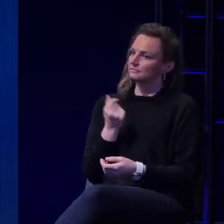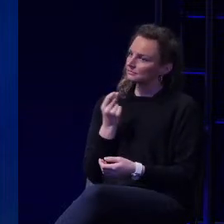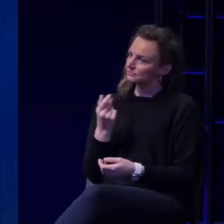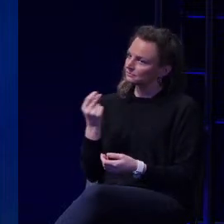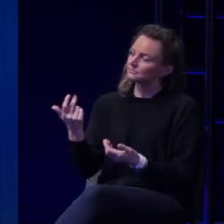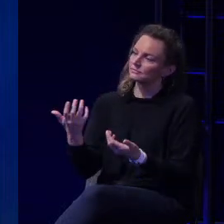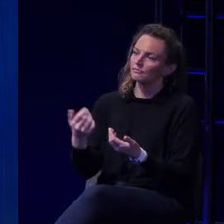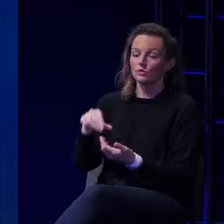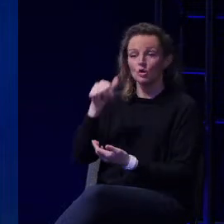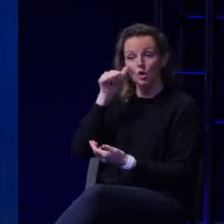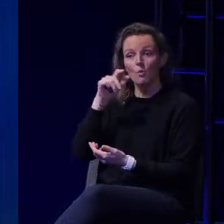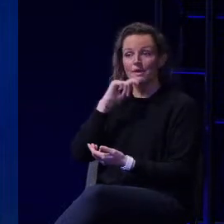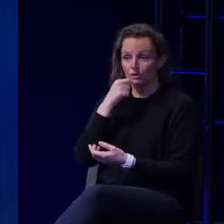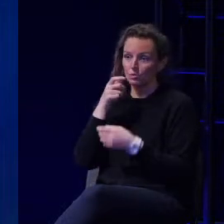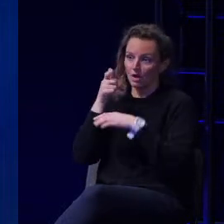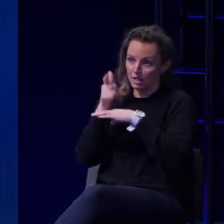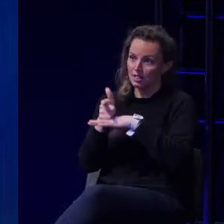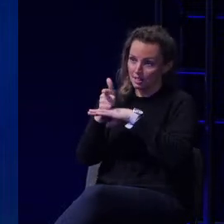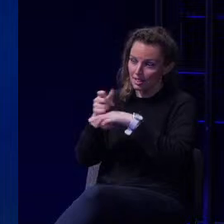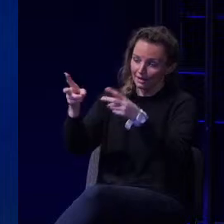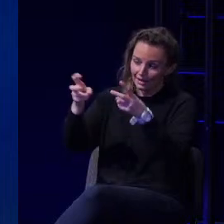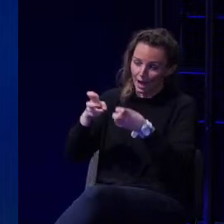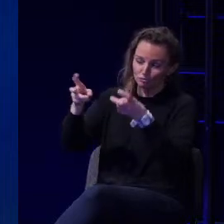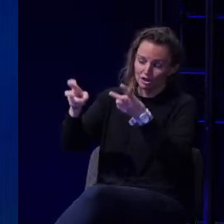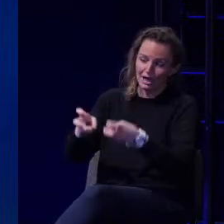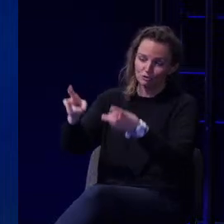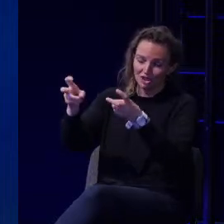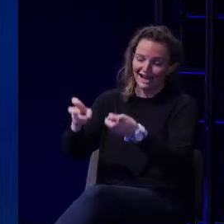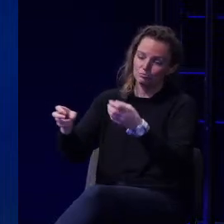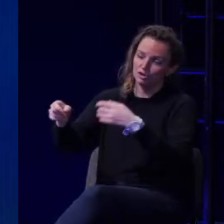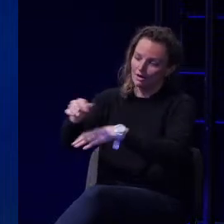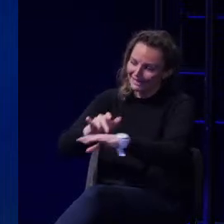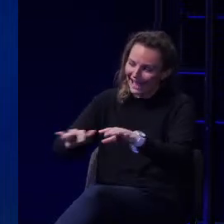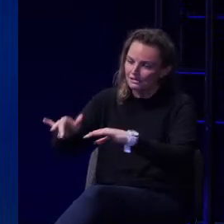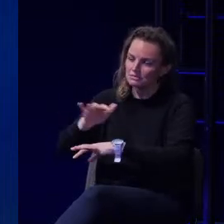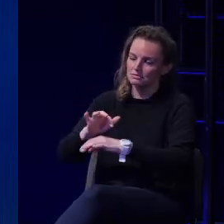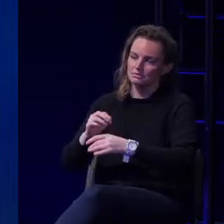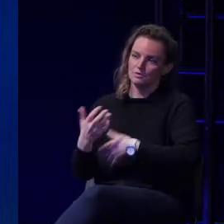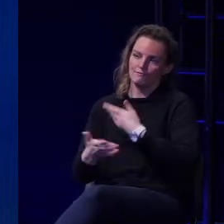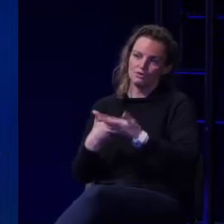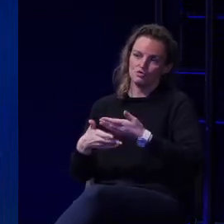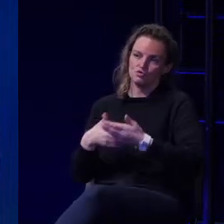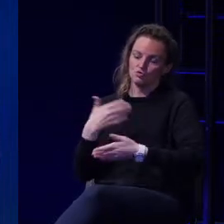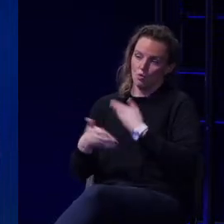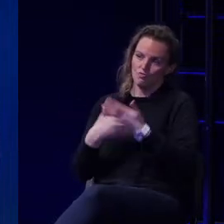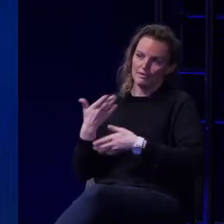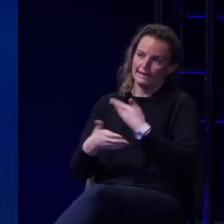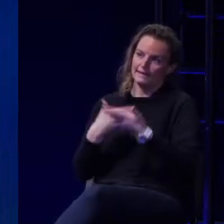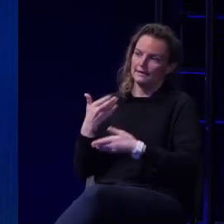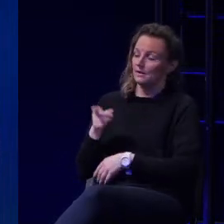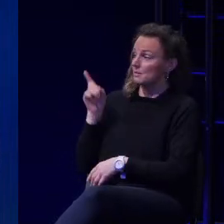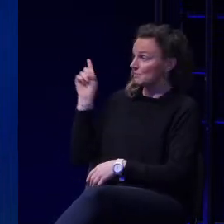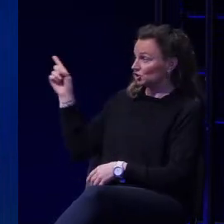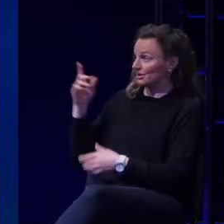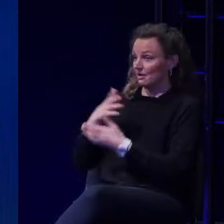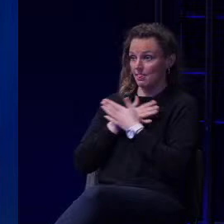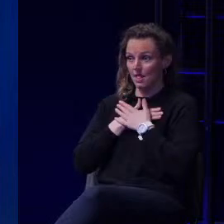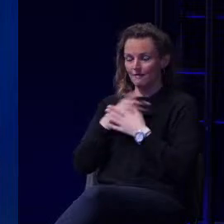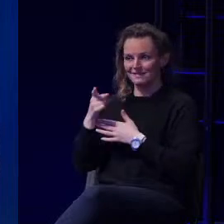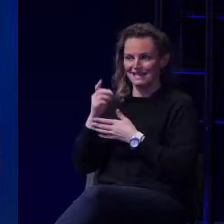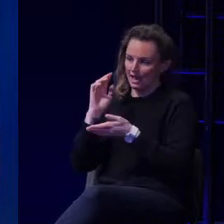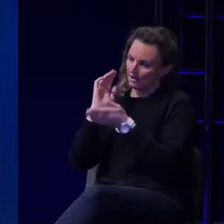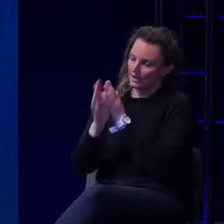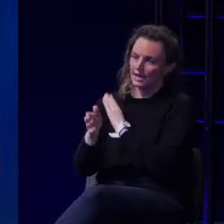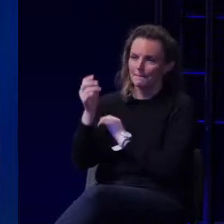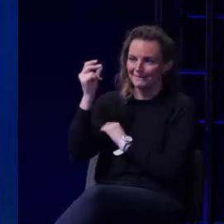and knowing that you're capturing the essence of the story is, Yeah. But she loves that. She loves that immediacy. If you